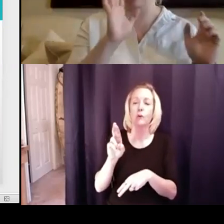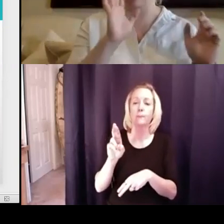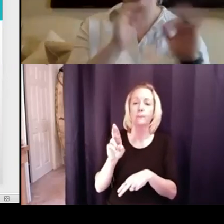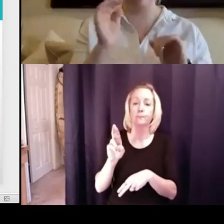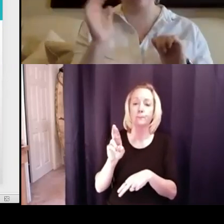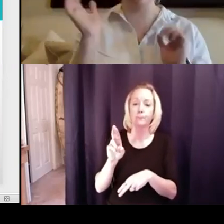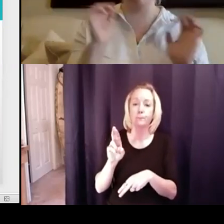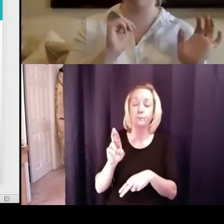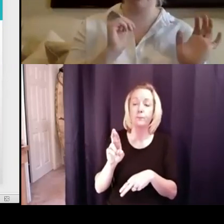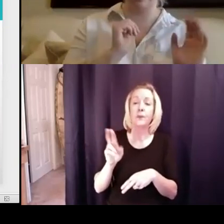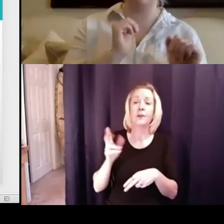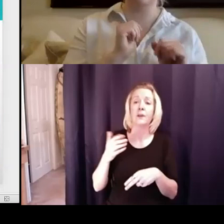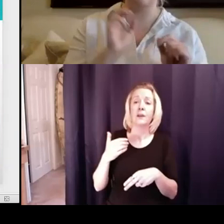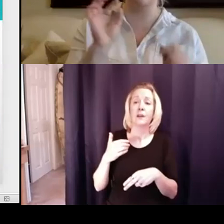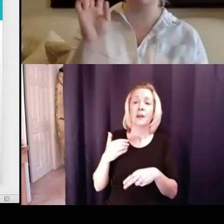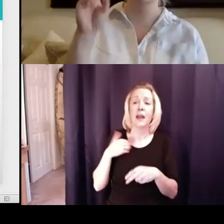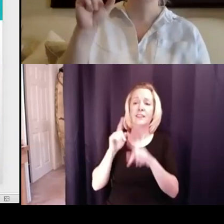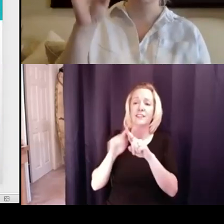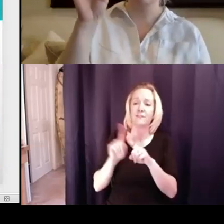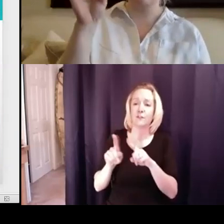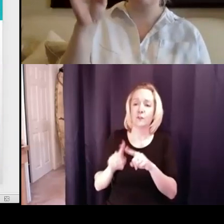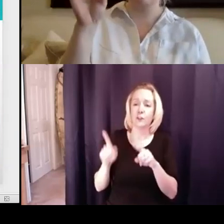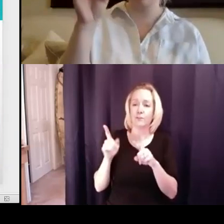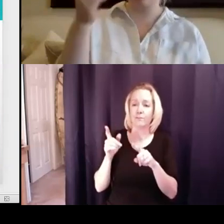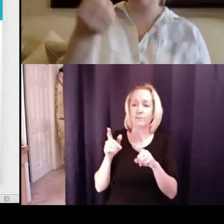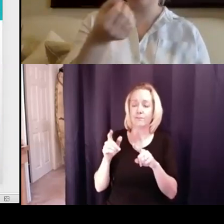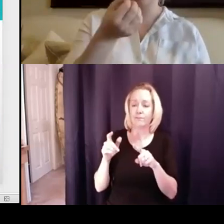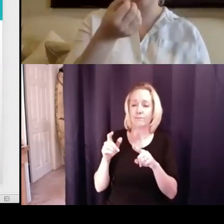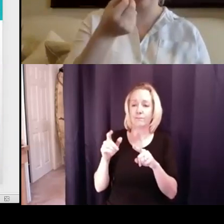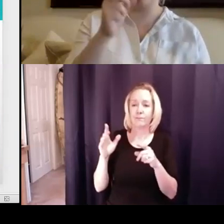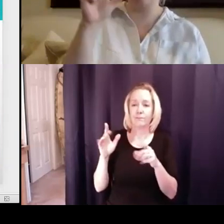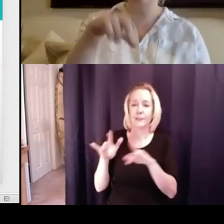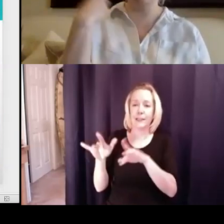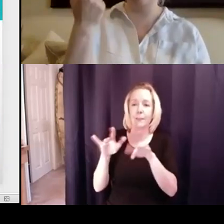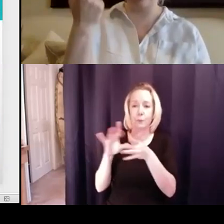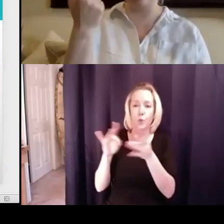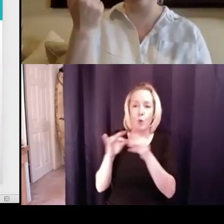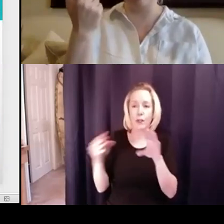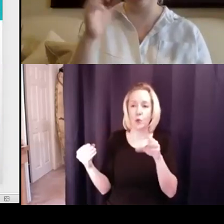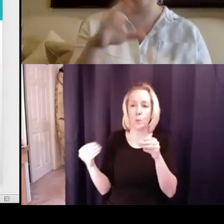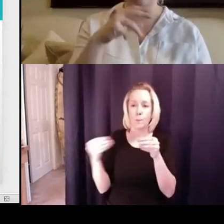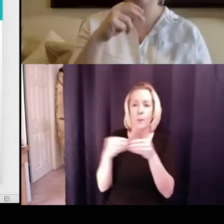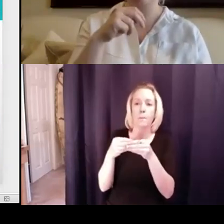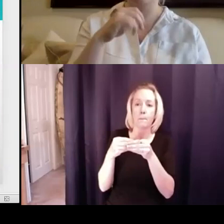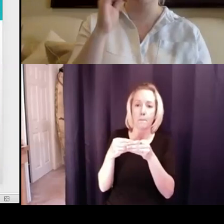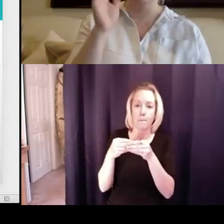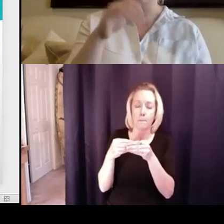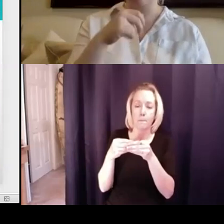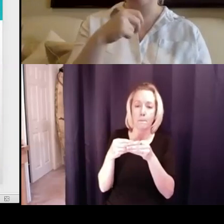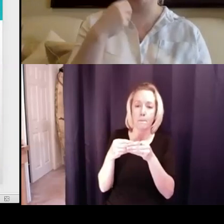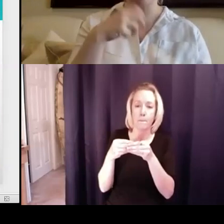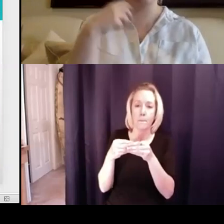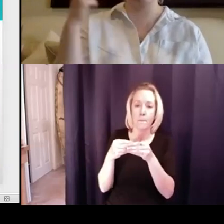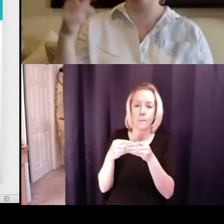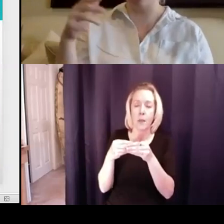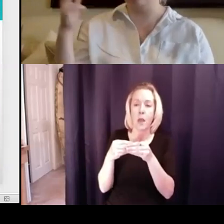can press play, fast forward, rewind, etc. And the nice thing for the cartridges is they have a hole and you can attach something to them. So you could